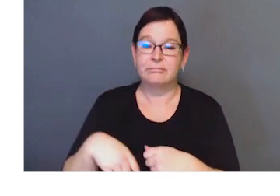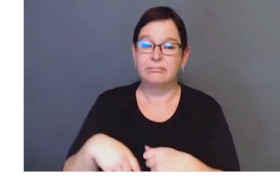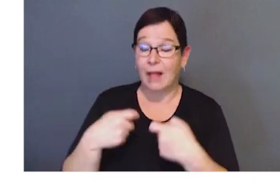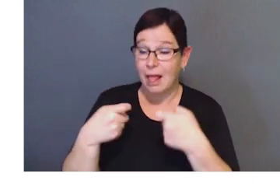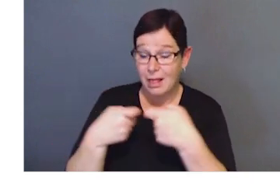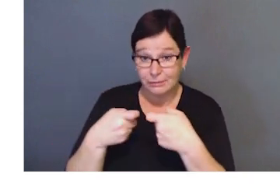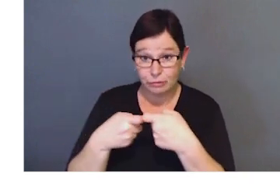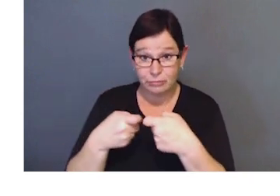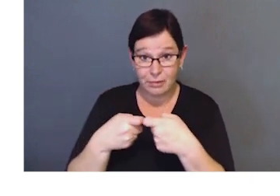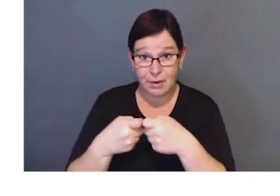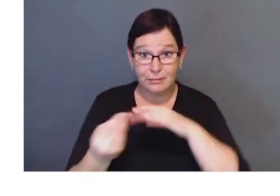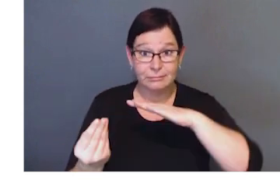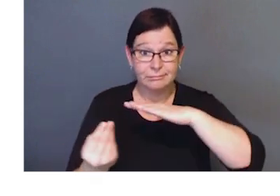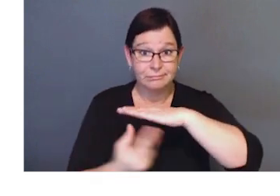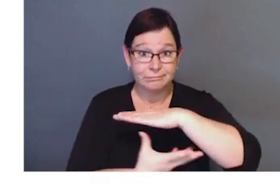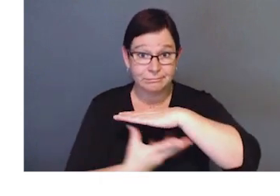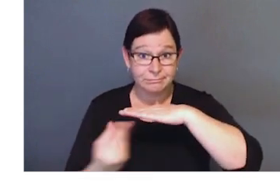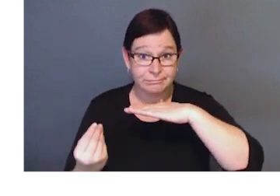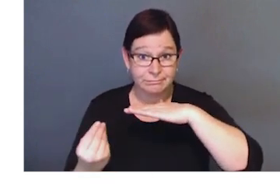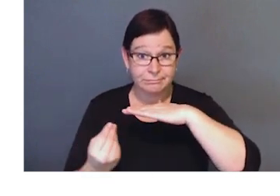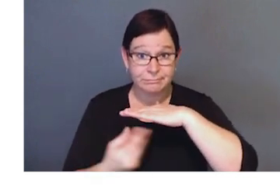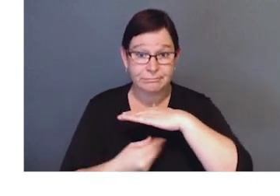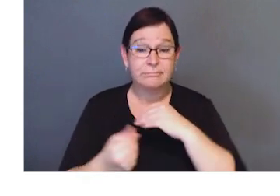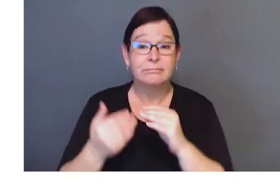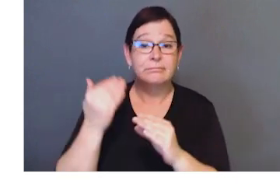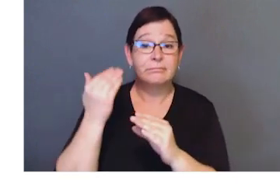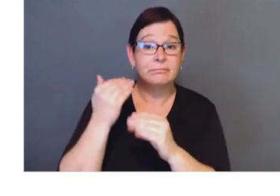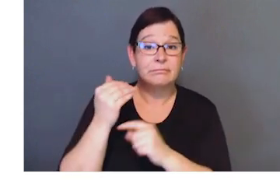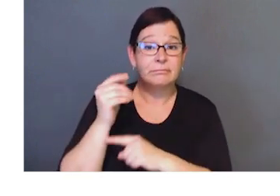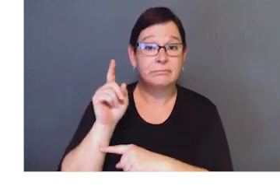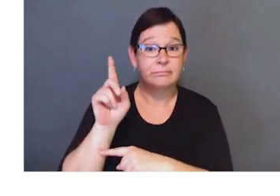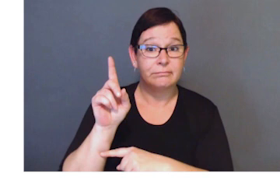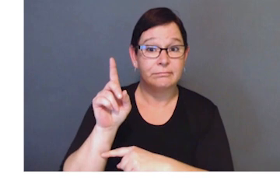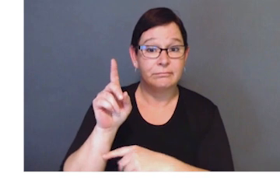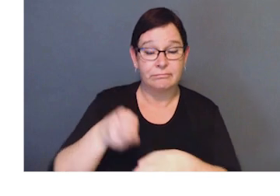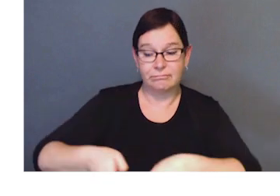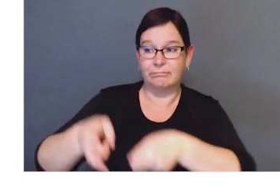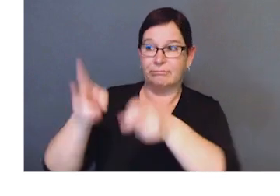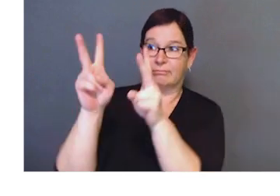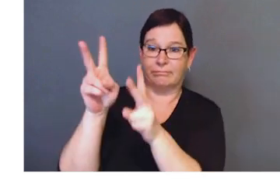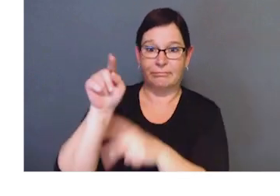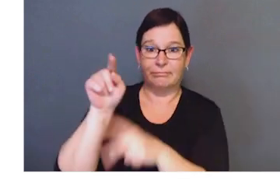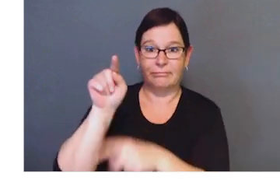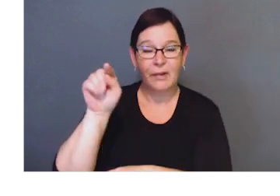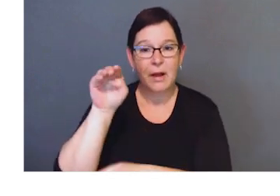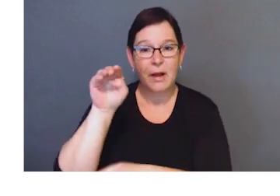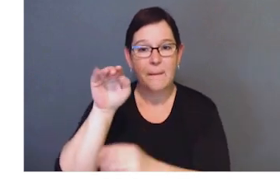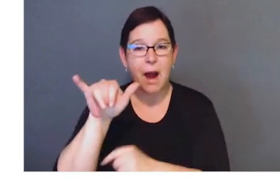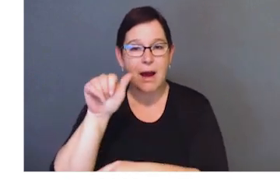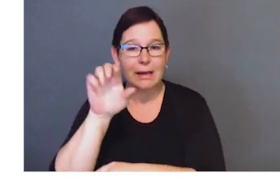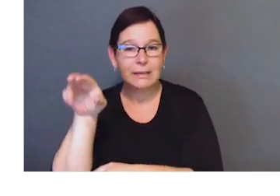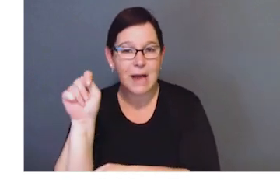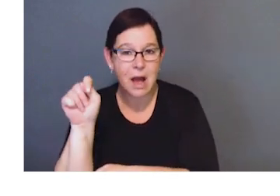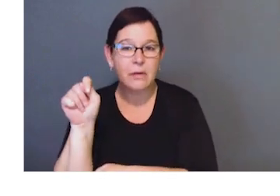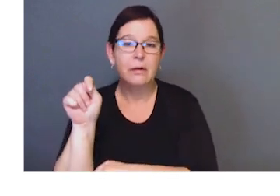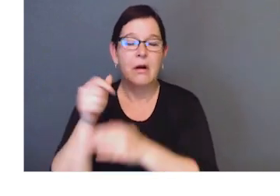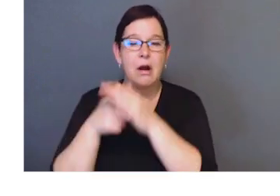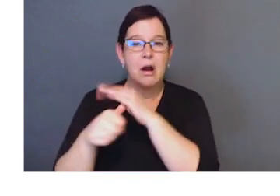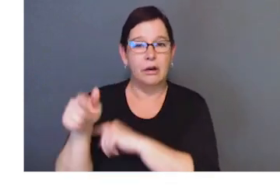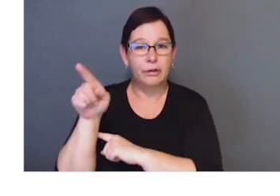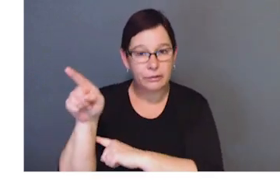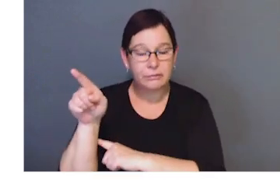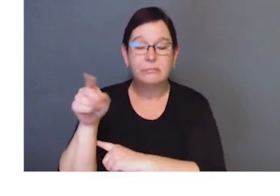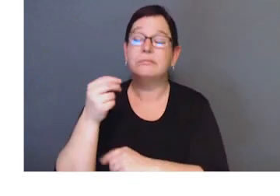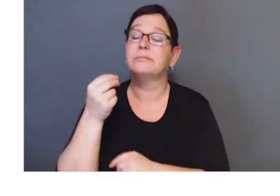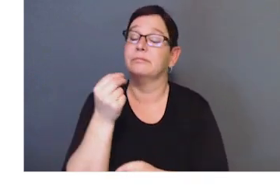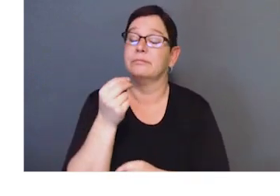feature in My Account or Represent a Client, or by mail to your nearest tax center.